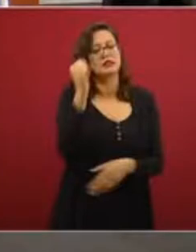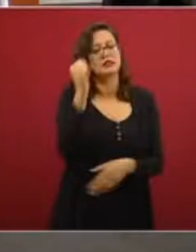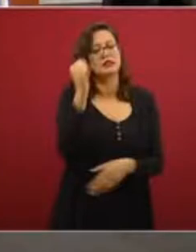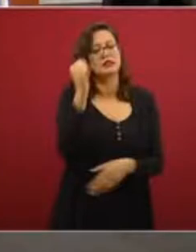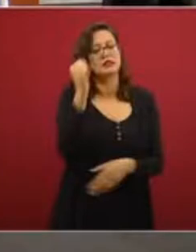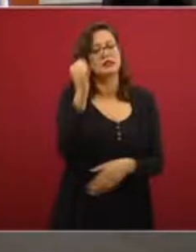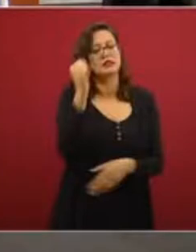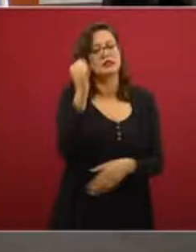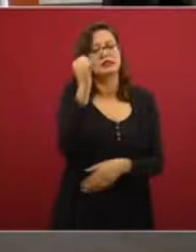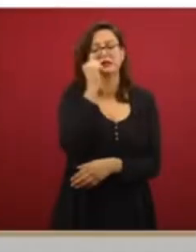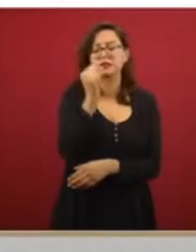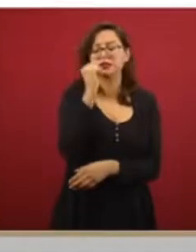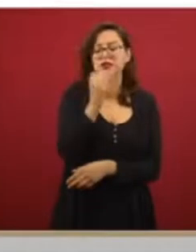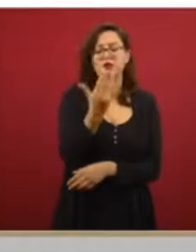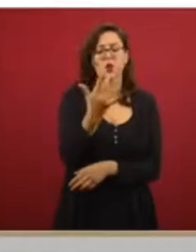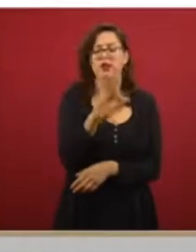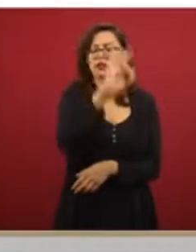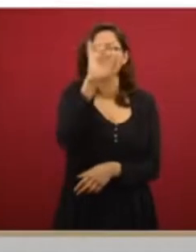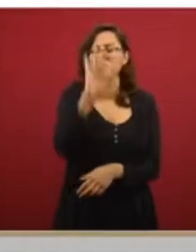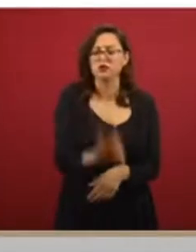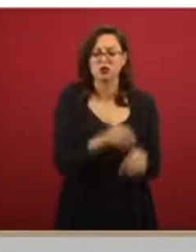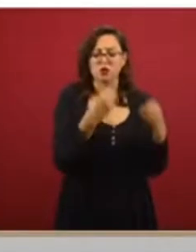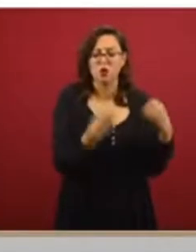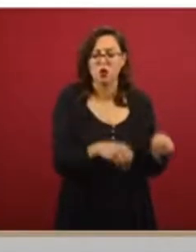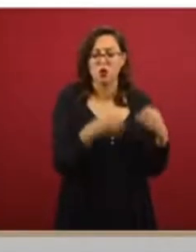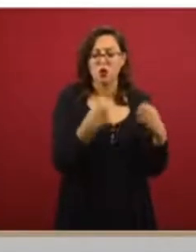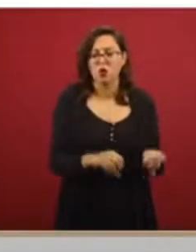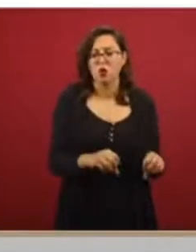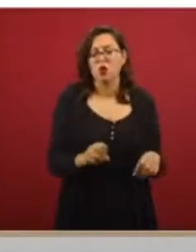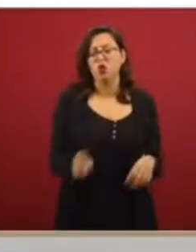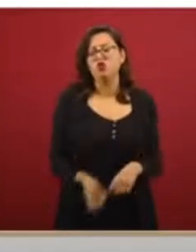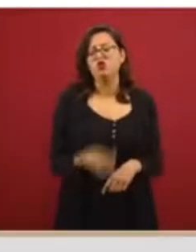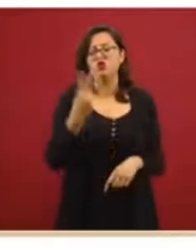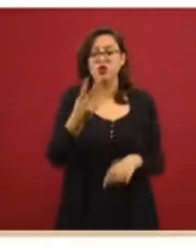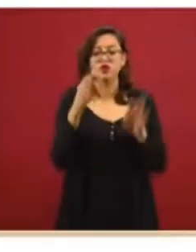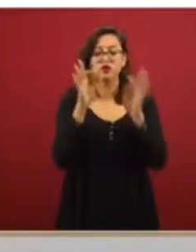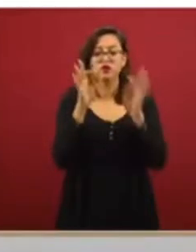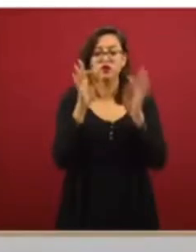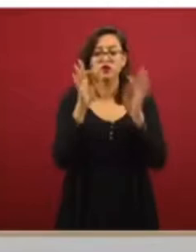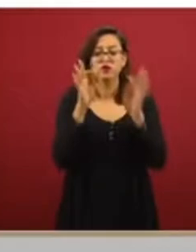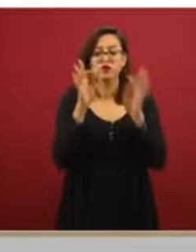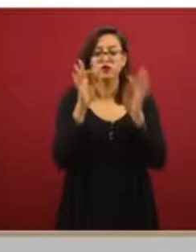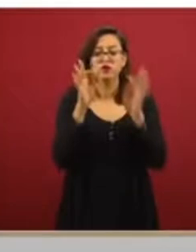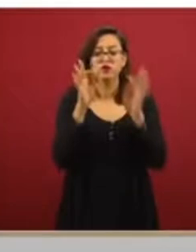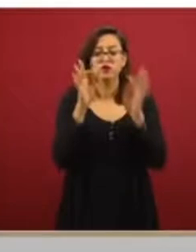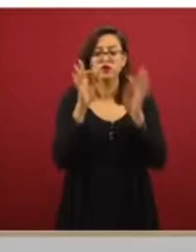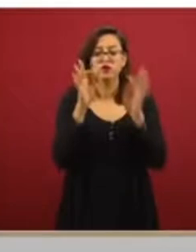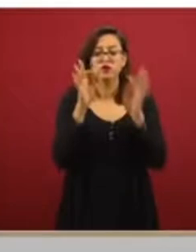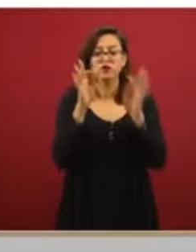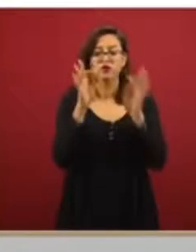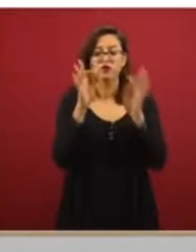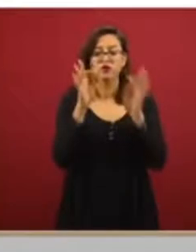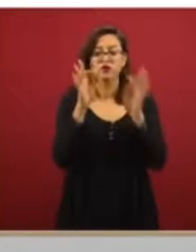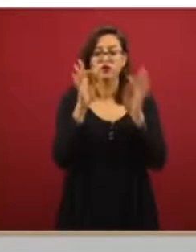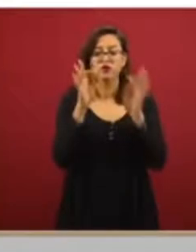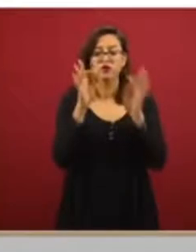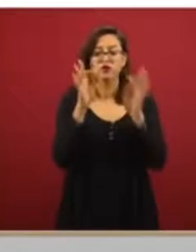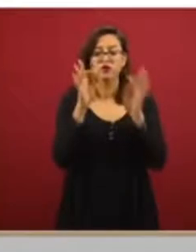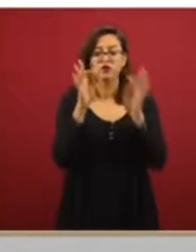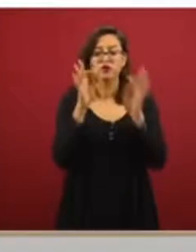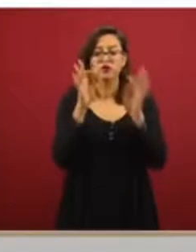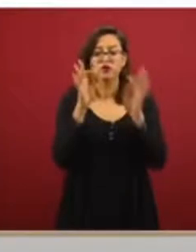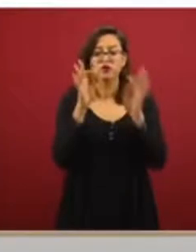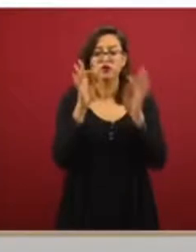than 50% y esto lo logramos con dos intervenciones fundamentales and we were able to gain this by